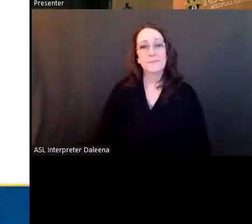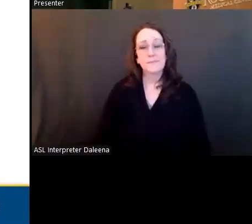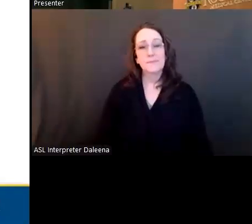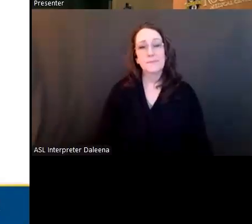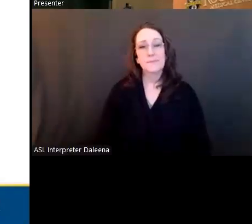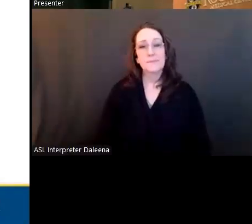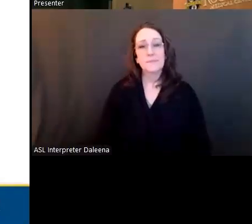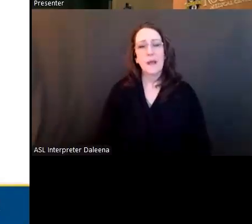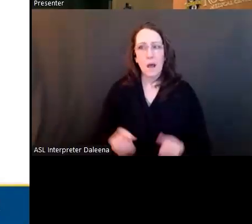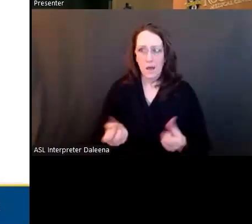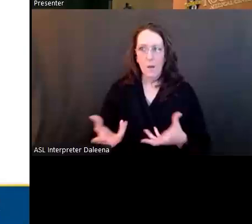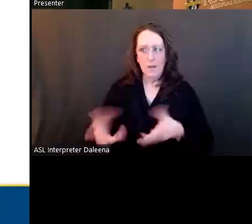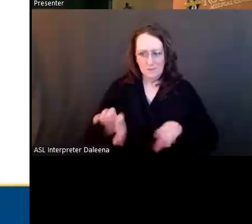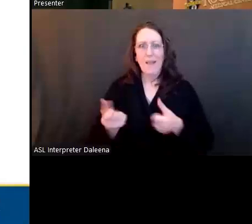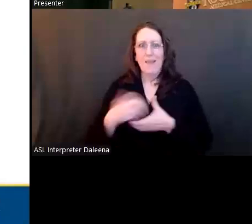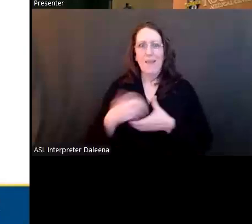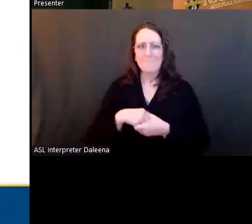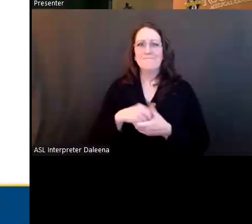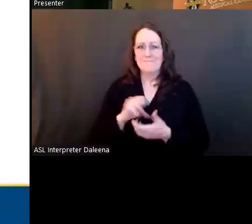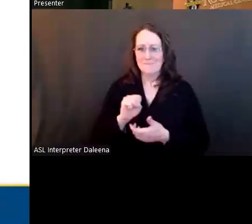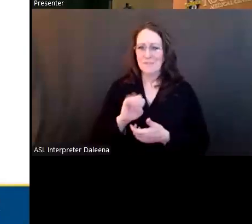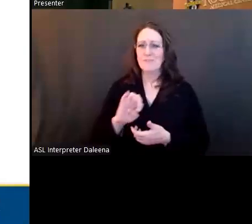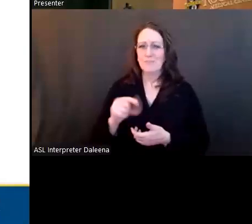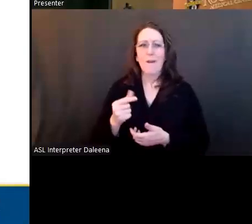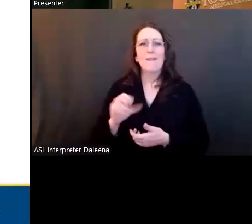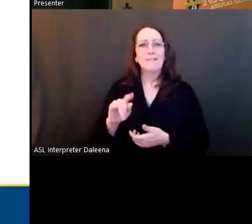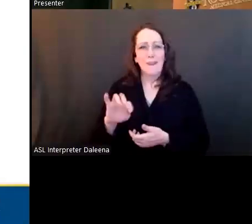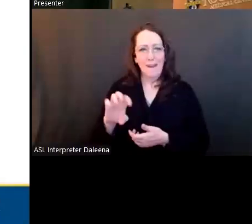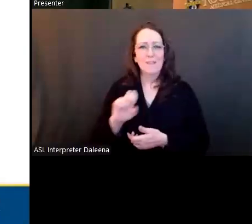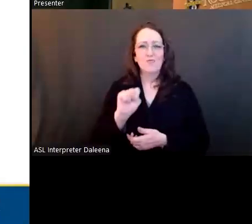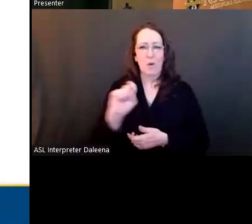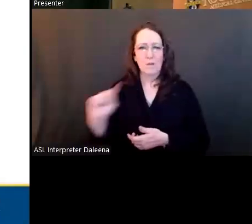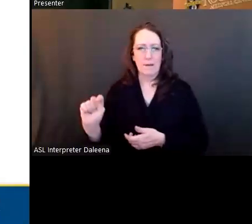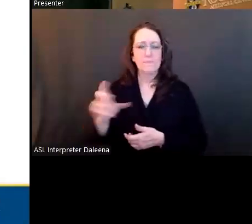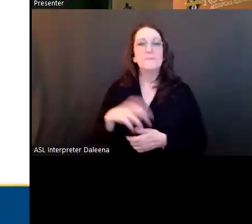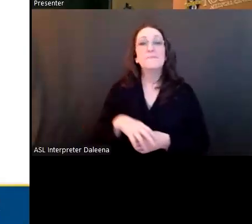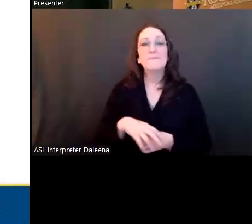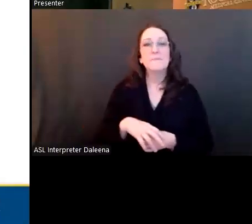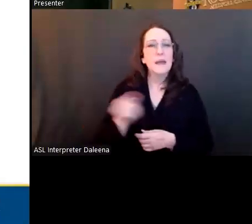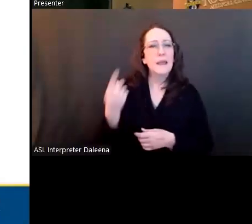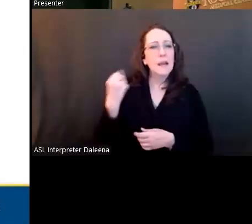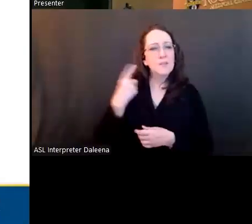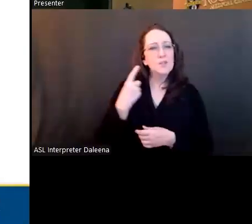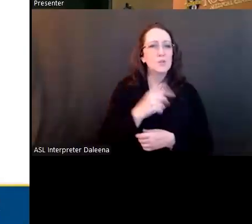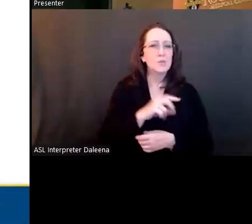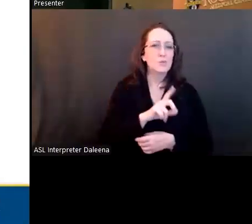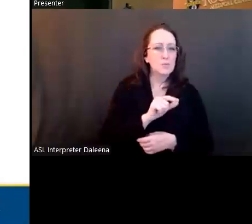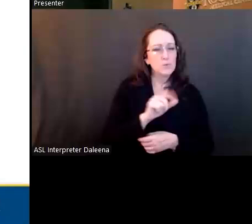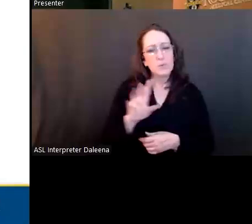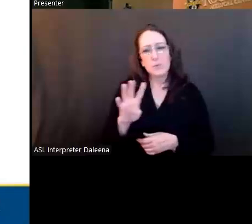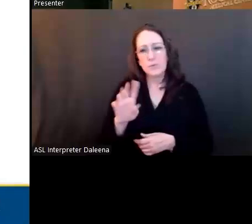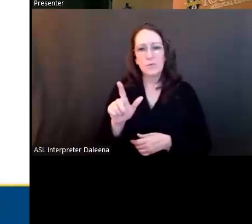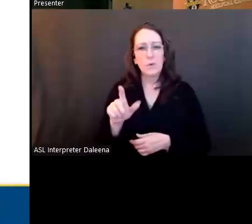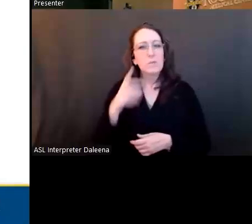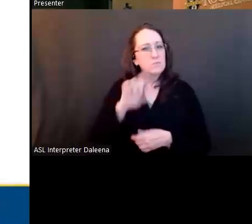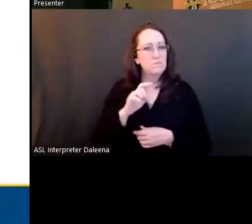We get a lot done at Strong Ties. And you'll see here, last year in 2024, between Strong Ties and the young adult program, we